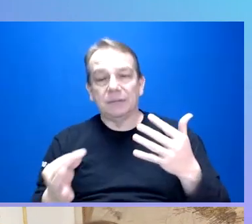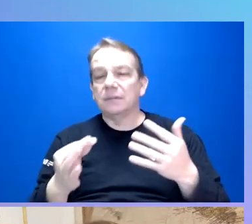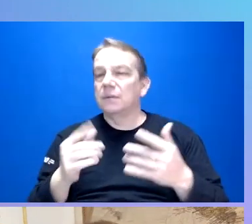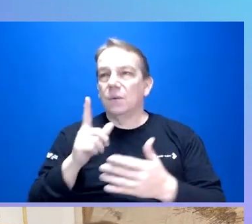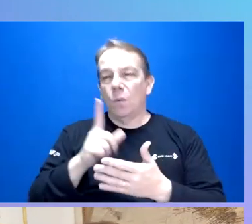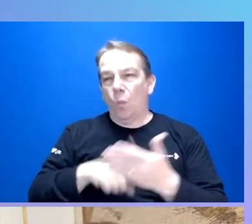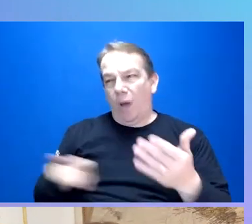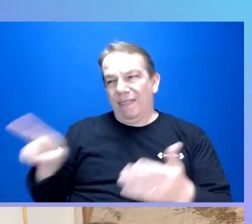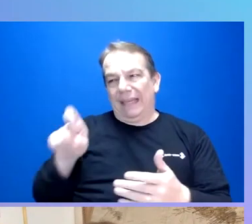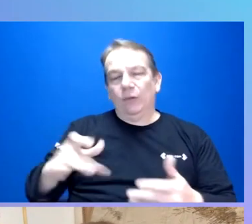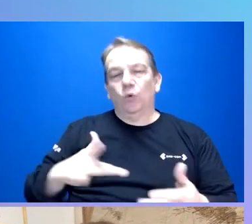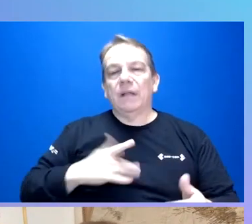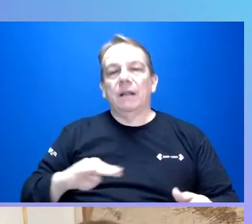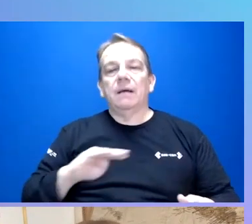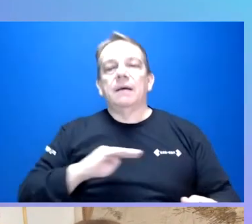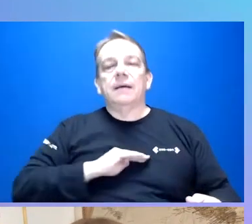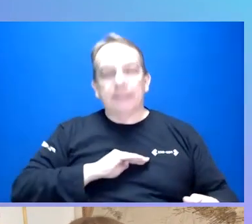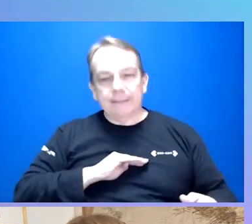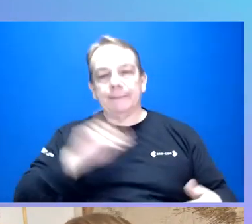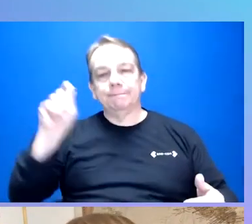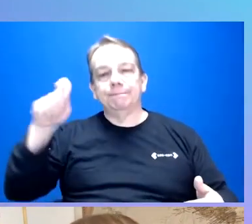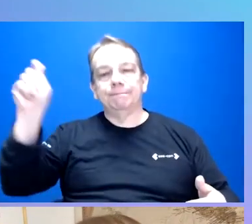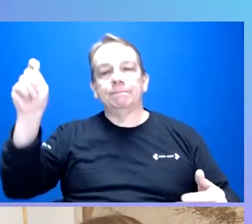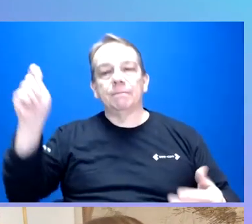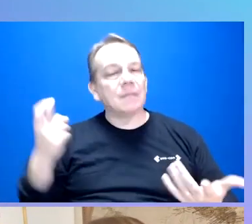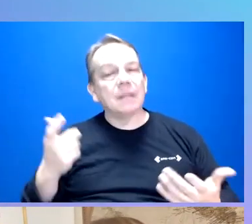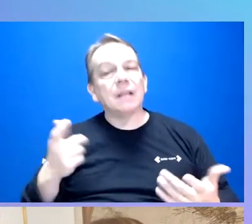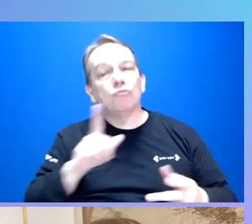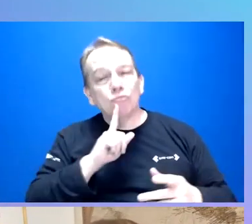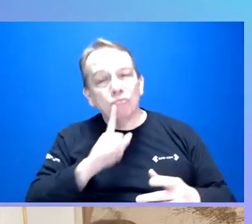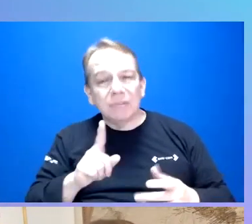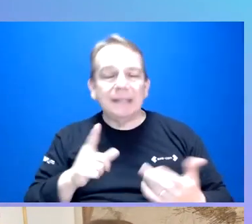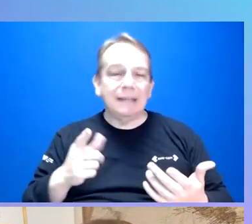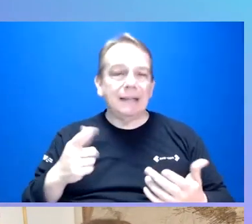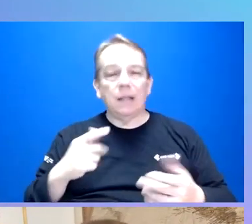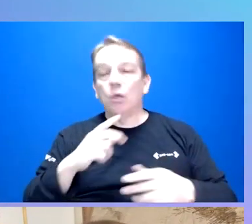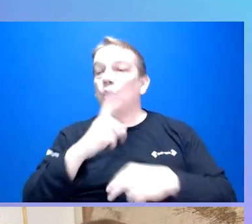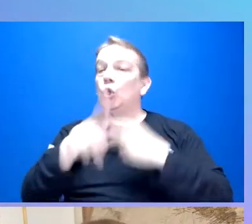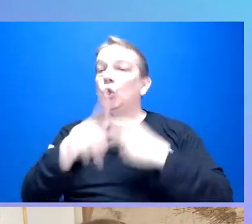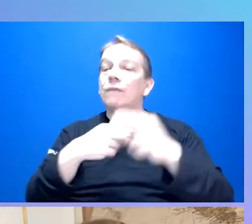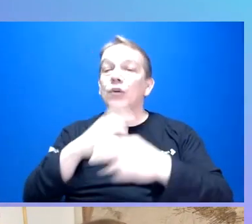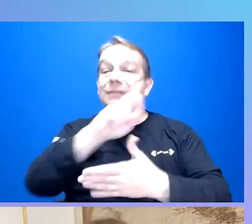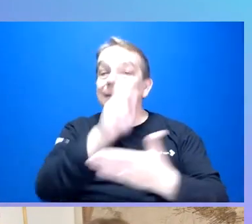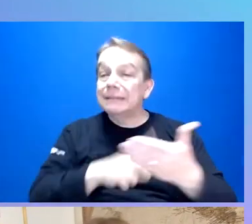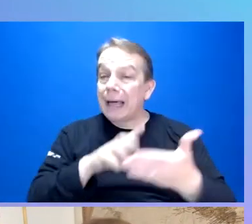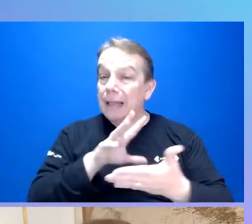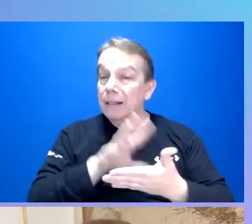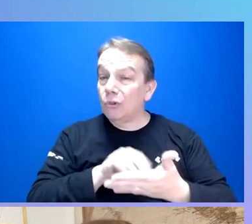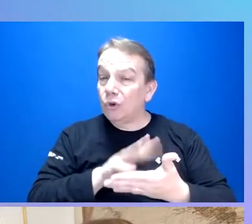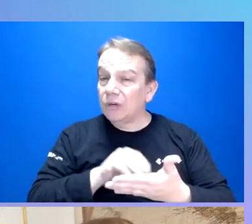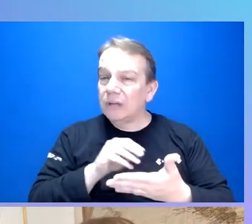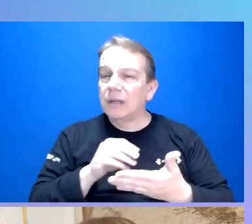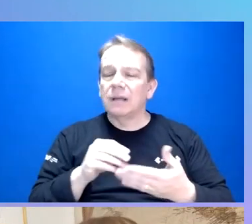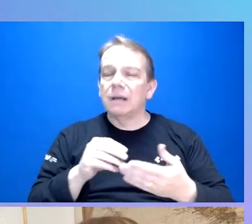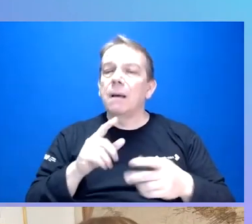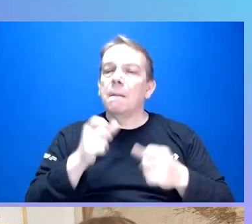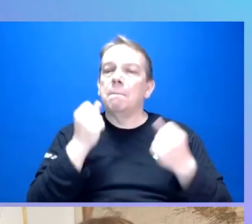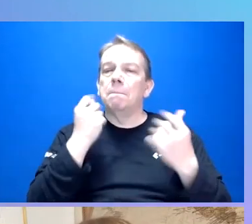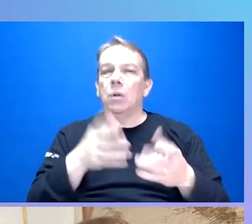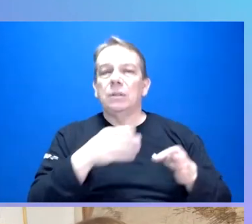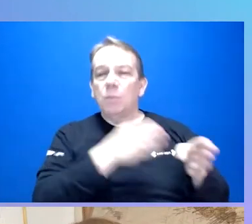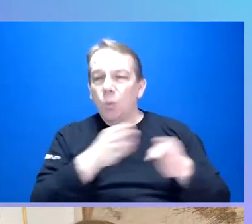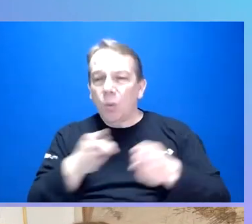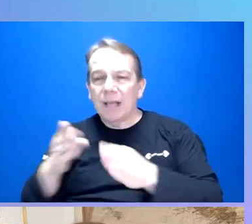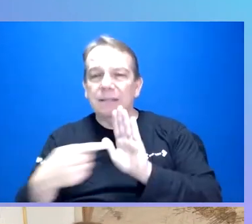are. And I think multisensory design really aligns with universal design for learning, which encourages multiple means of